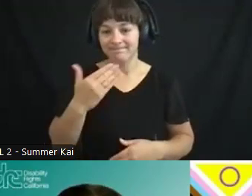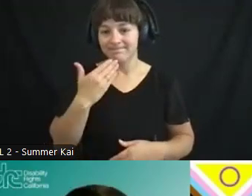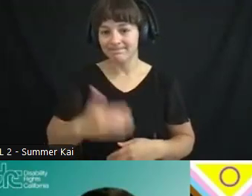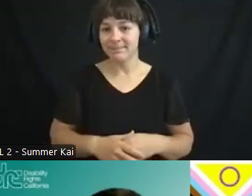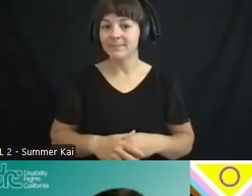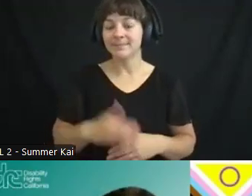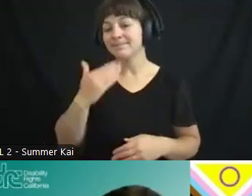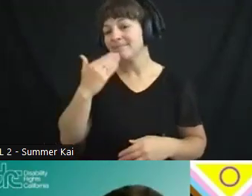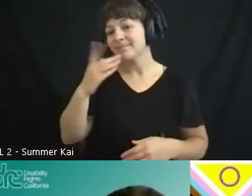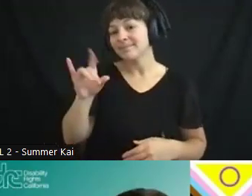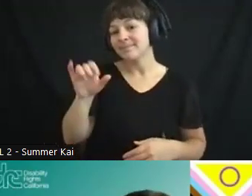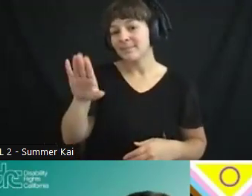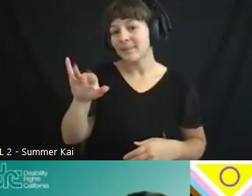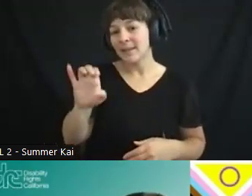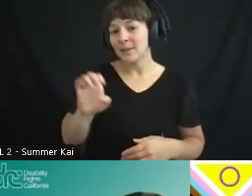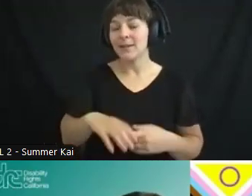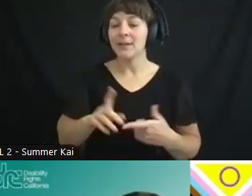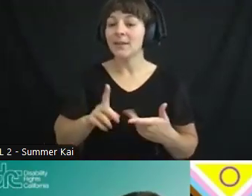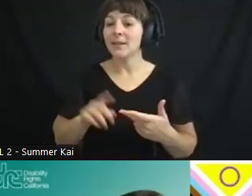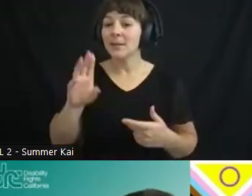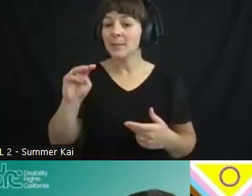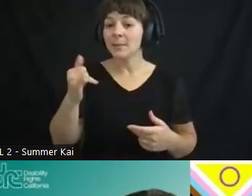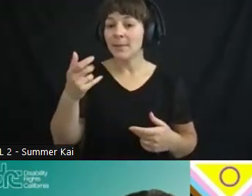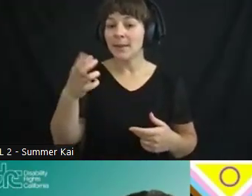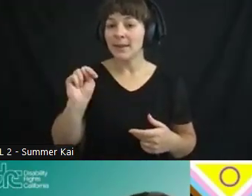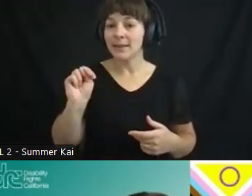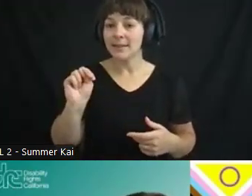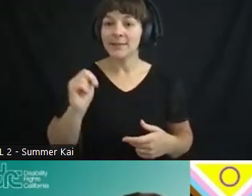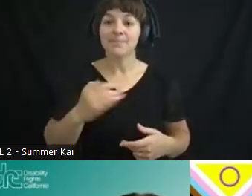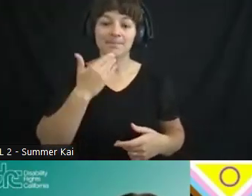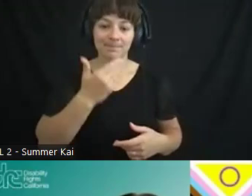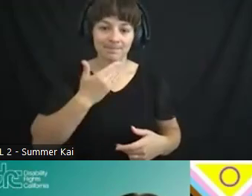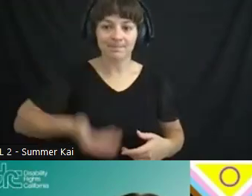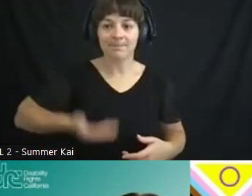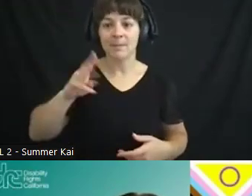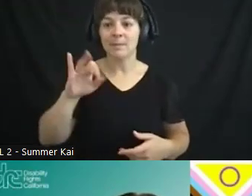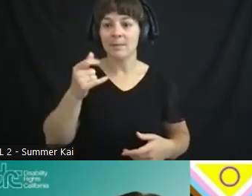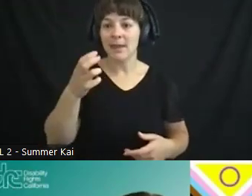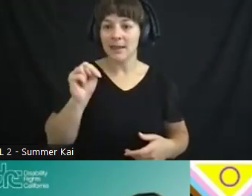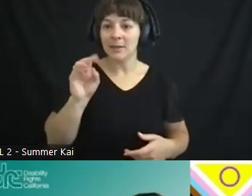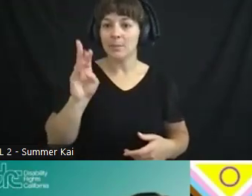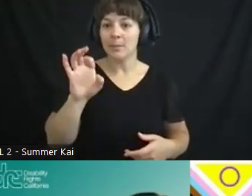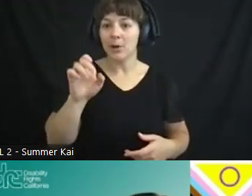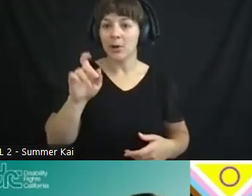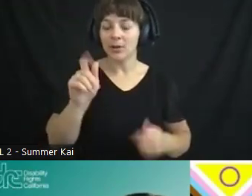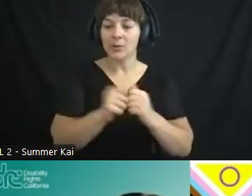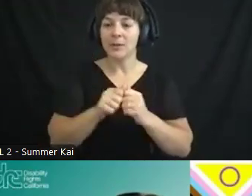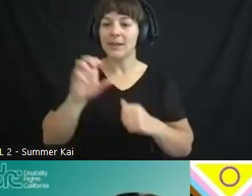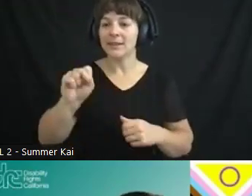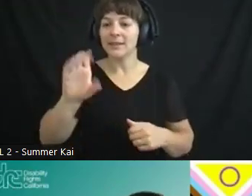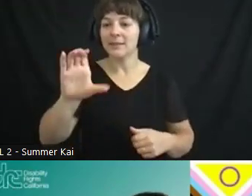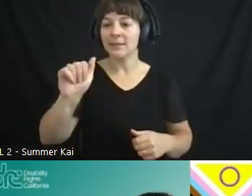Thank you, Debbie. Megan? Thanks, Cigar. Hi, I'm Megan Burke with the SCAN Foundation, and just want to, I